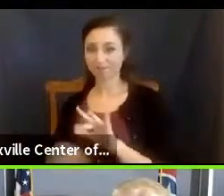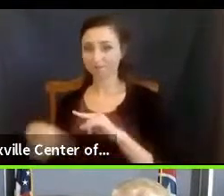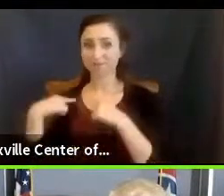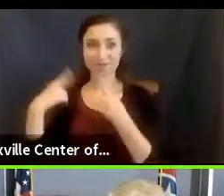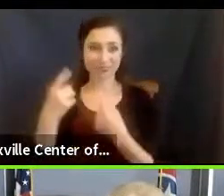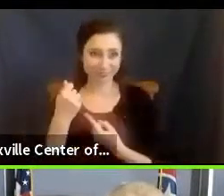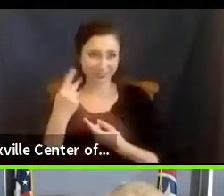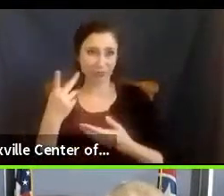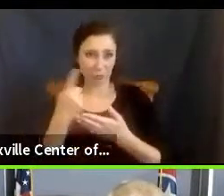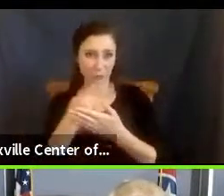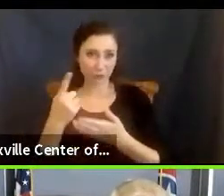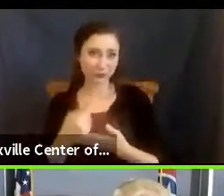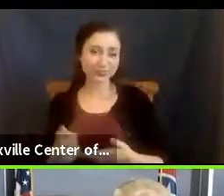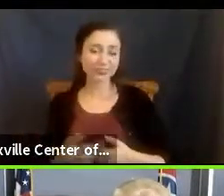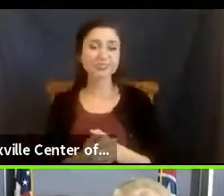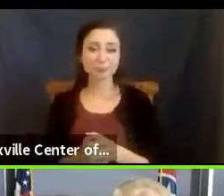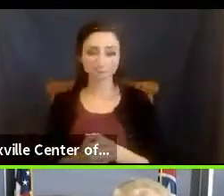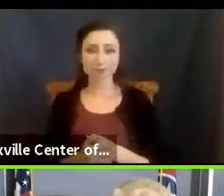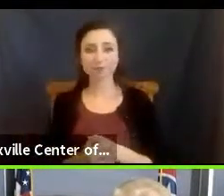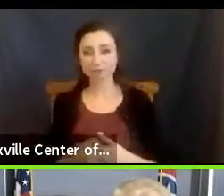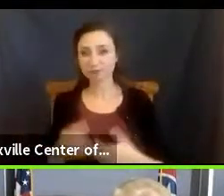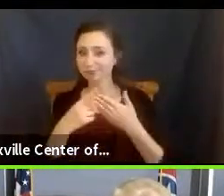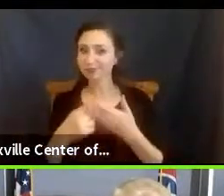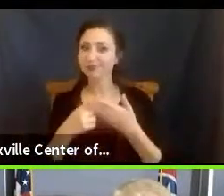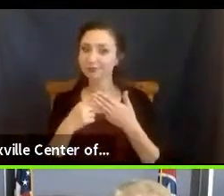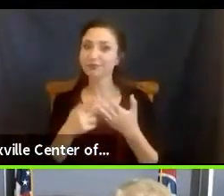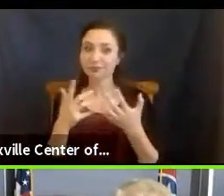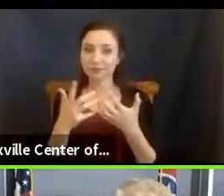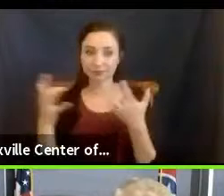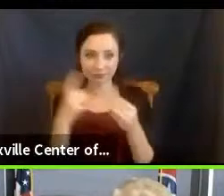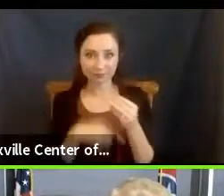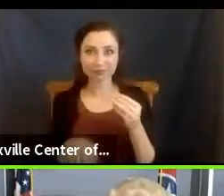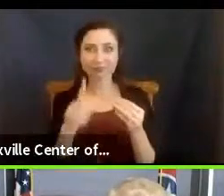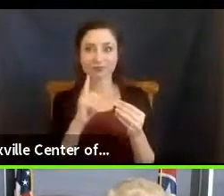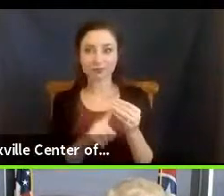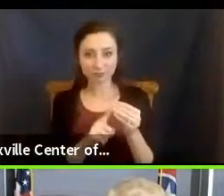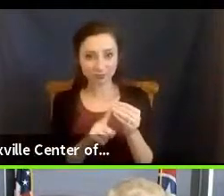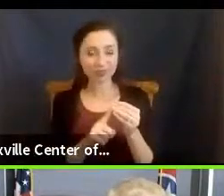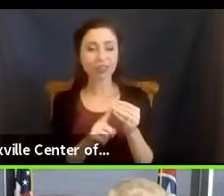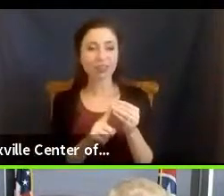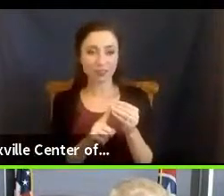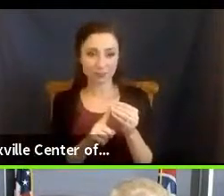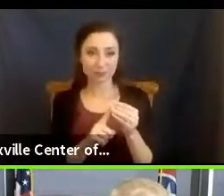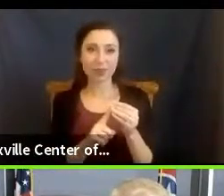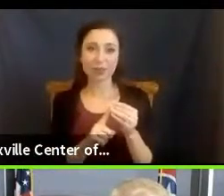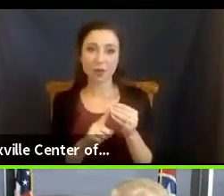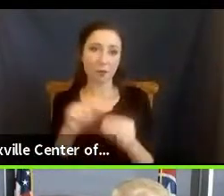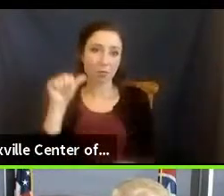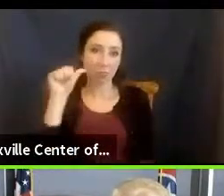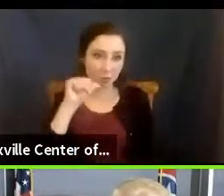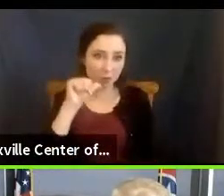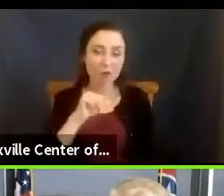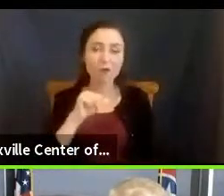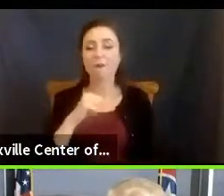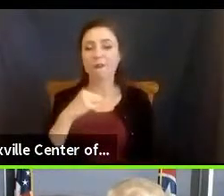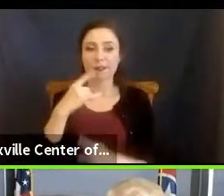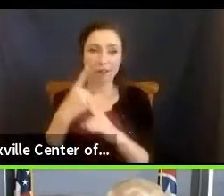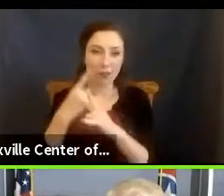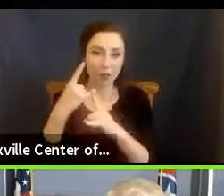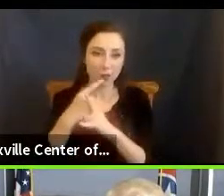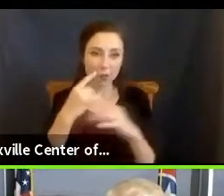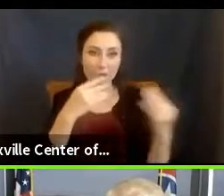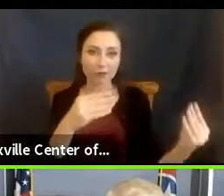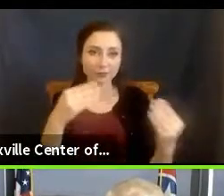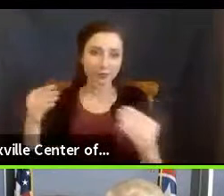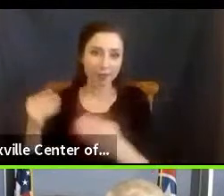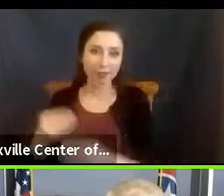weeks. And she did talk about and talk about the bars and the alcohol sales and consumption and what other